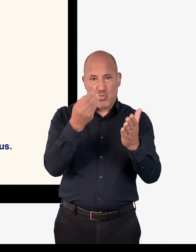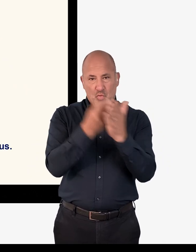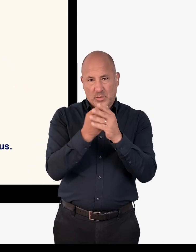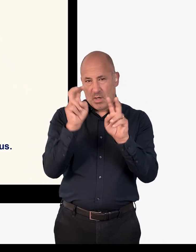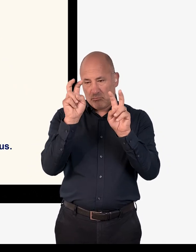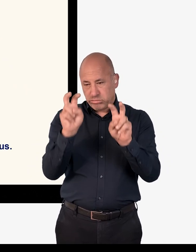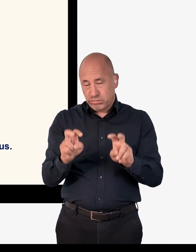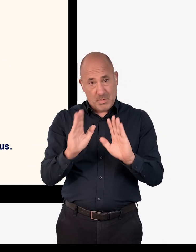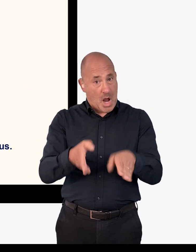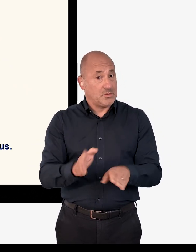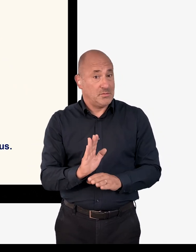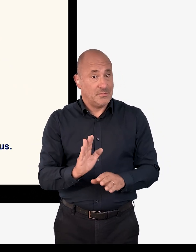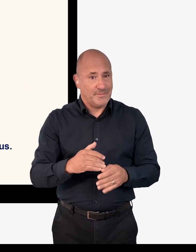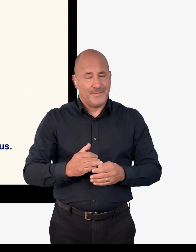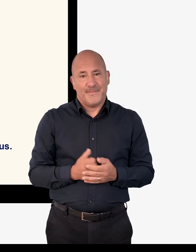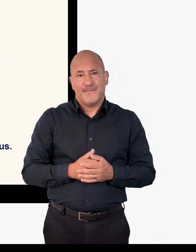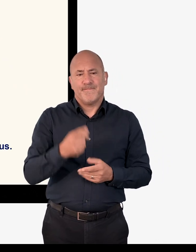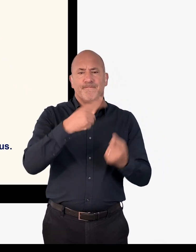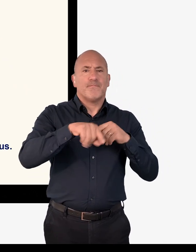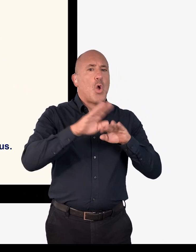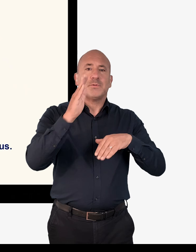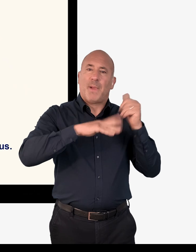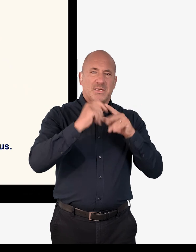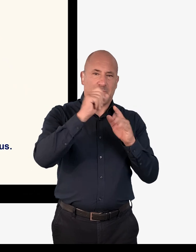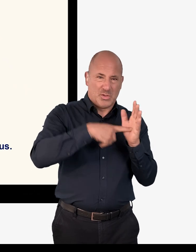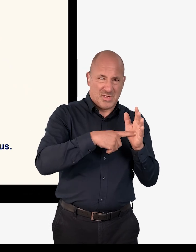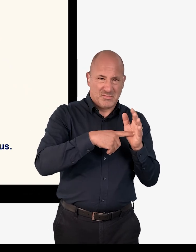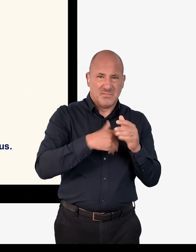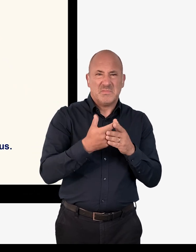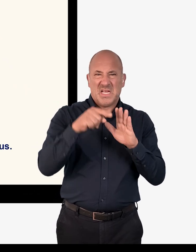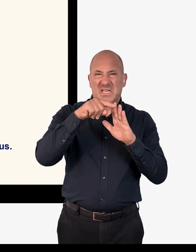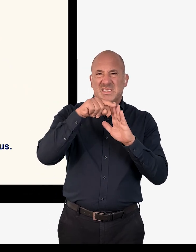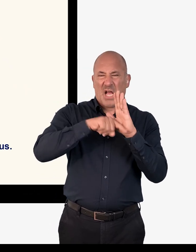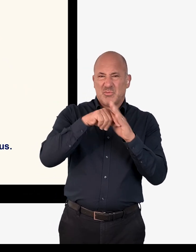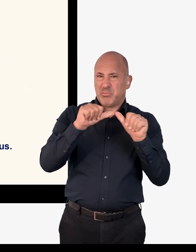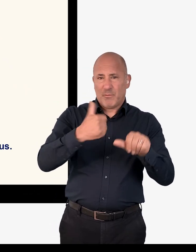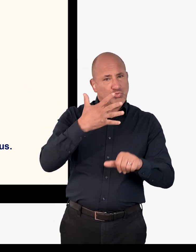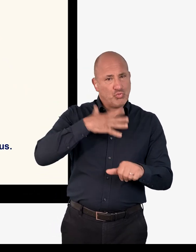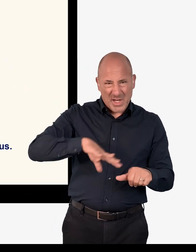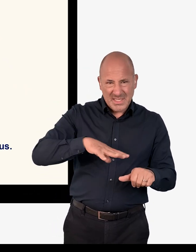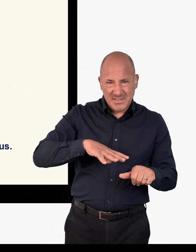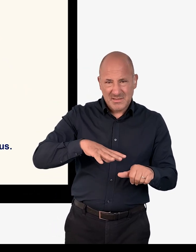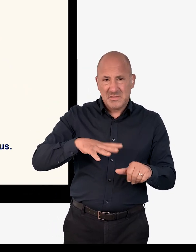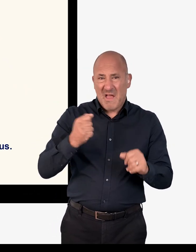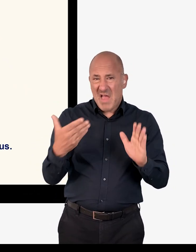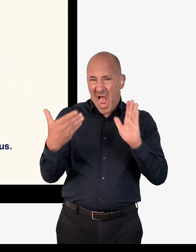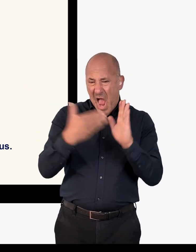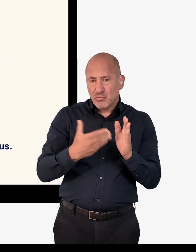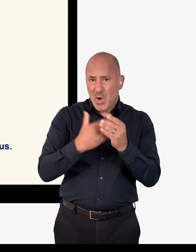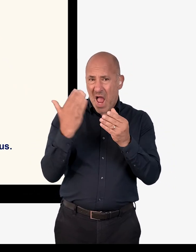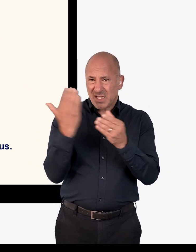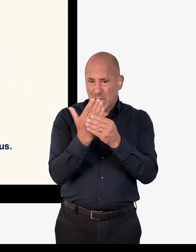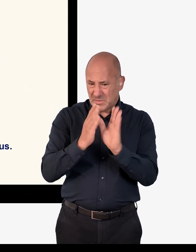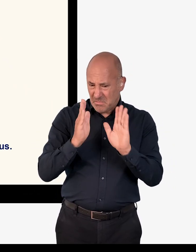as a mandatory attachment. For non-building projects, requiring no statutory approvals, there are no